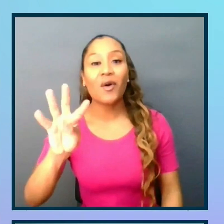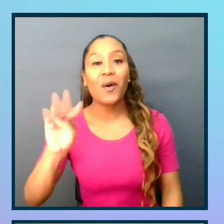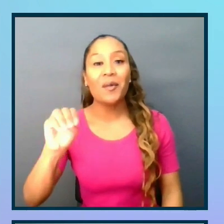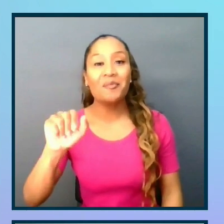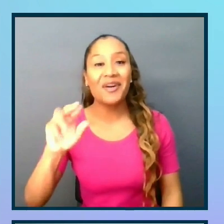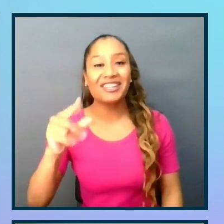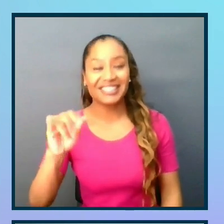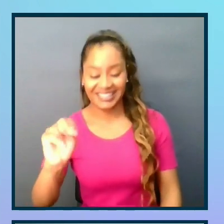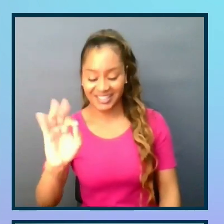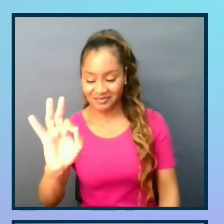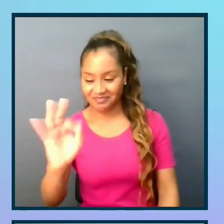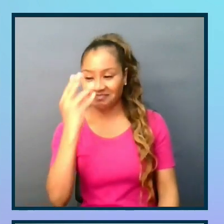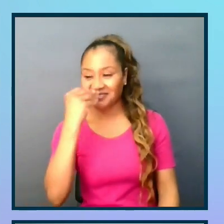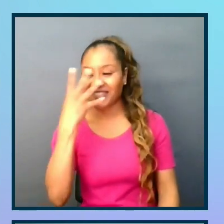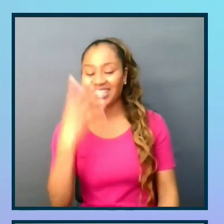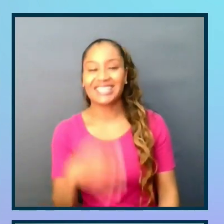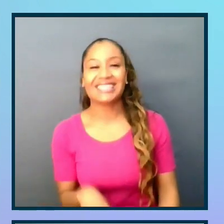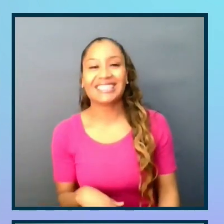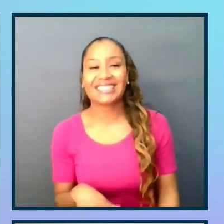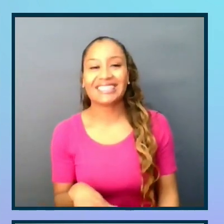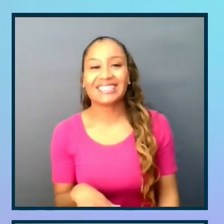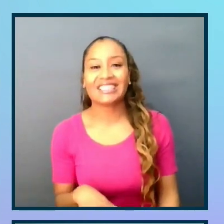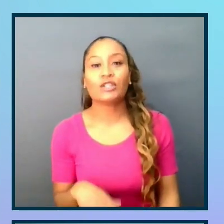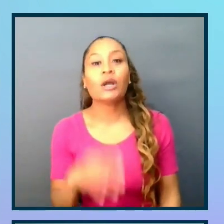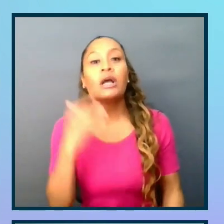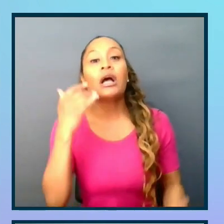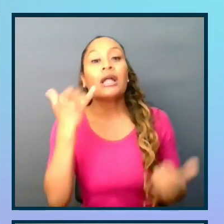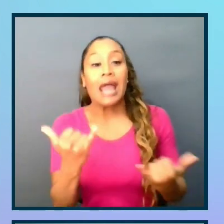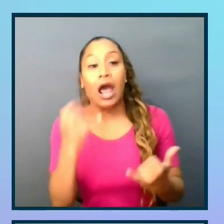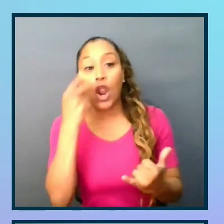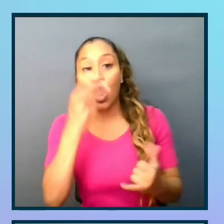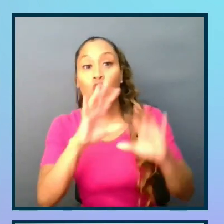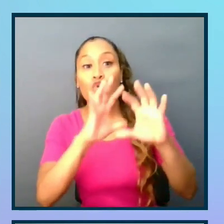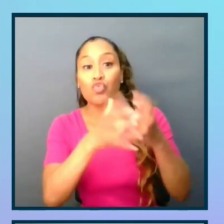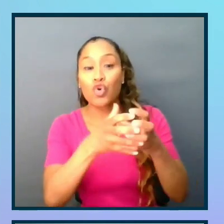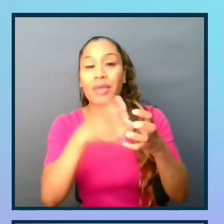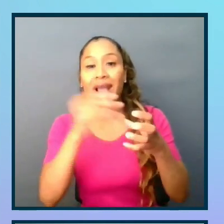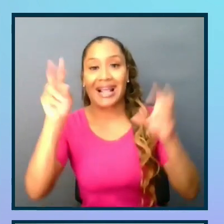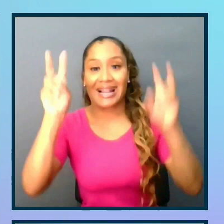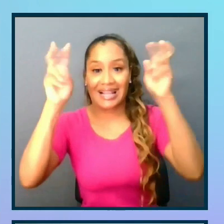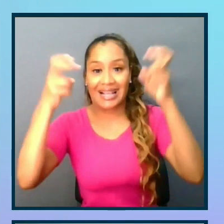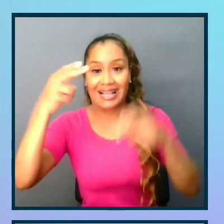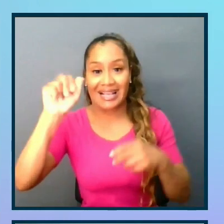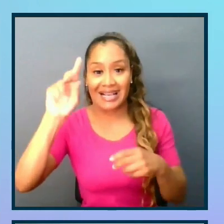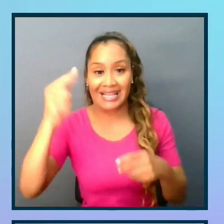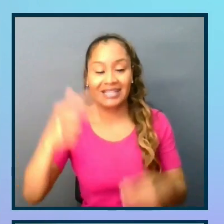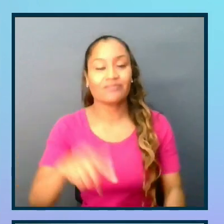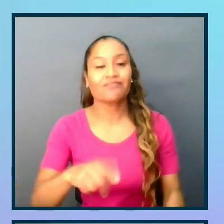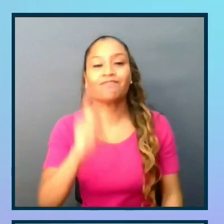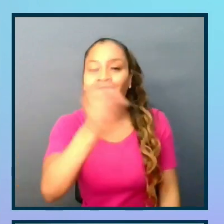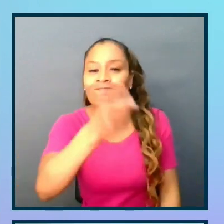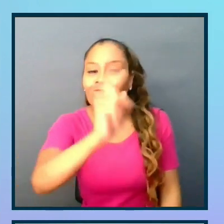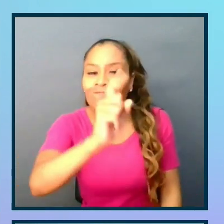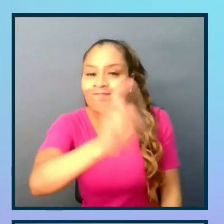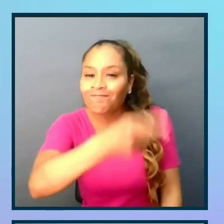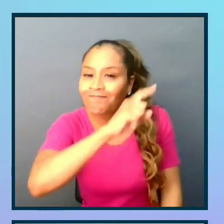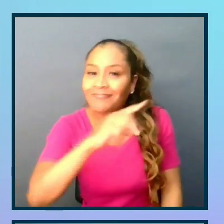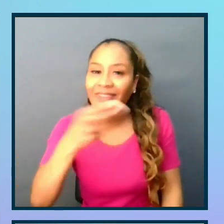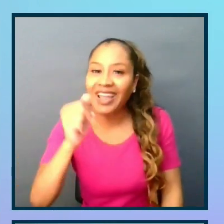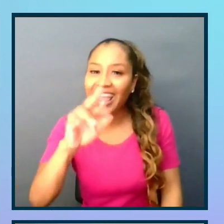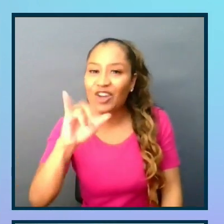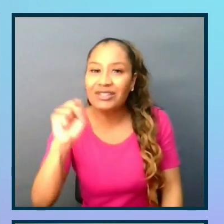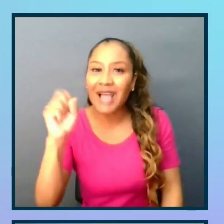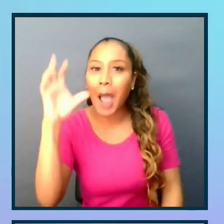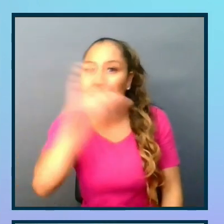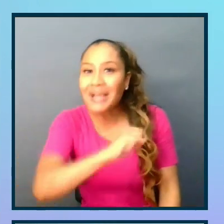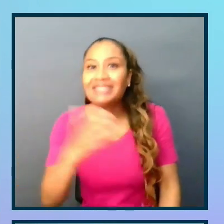Great. Okay, so let's look at this group. Here's the group. Here's the heading. Tisk tisk, Harris, you missed your own